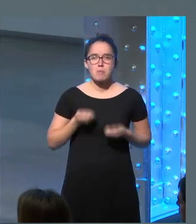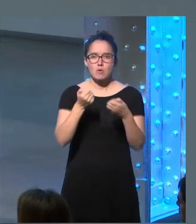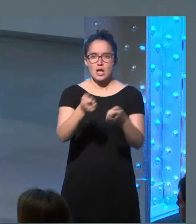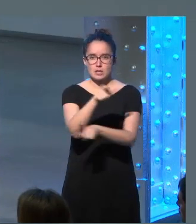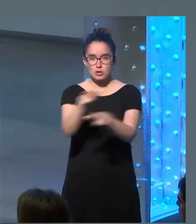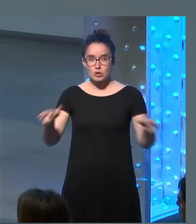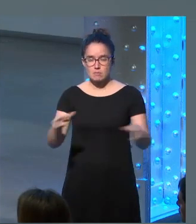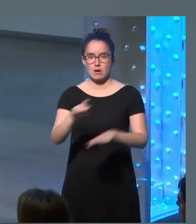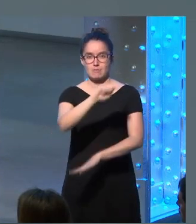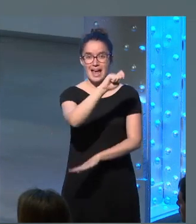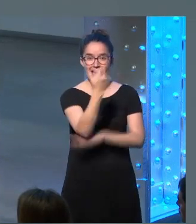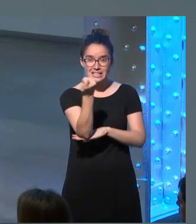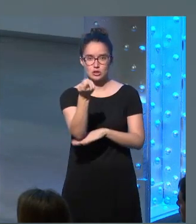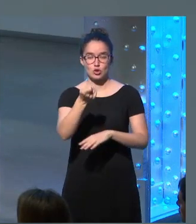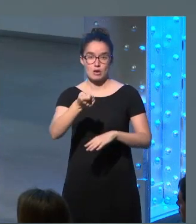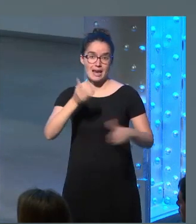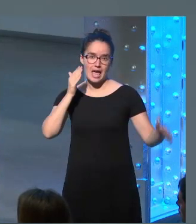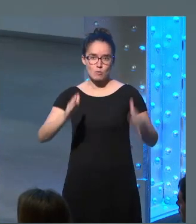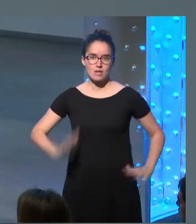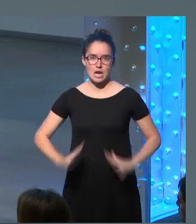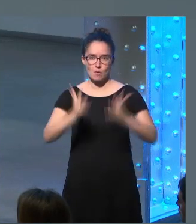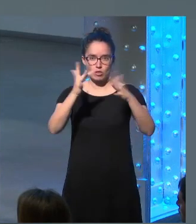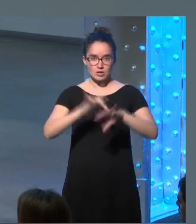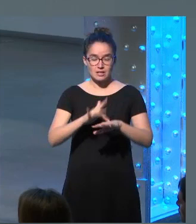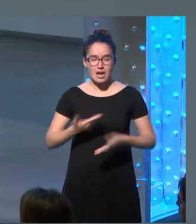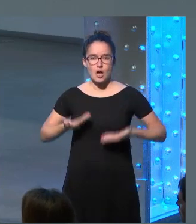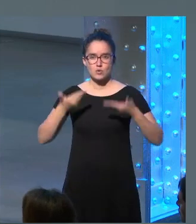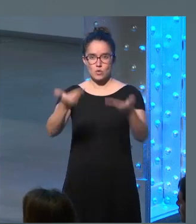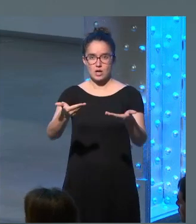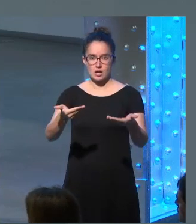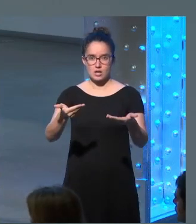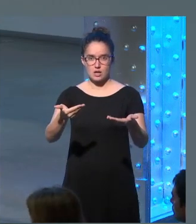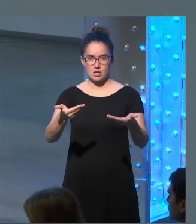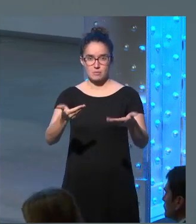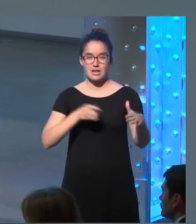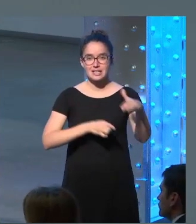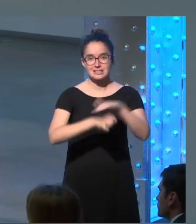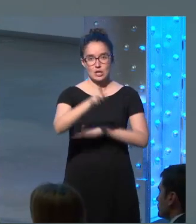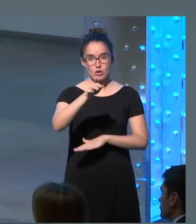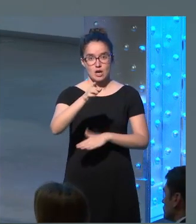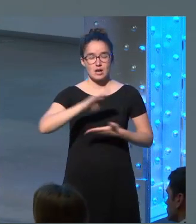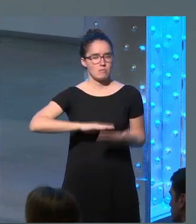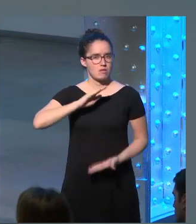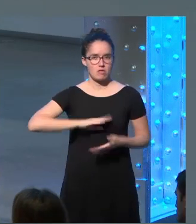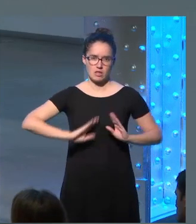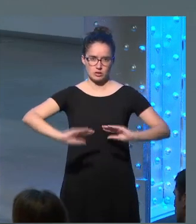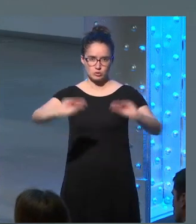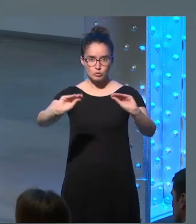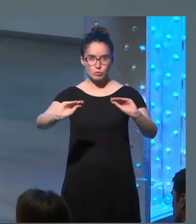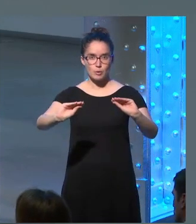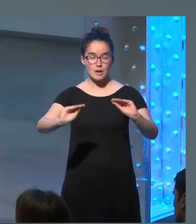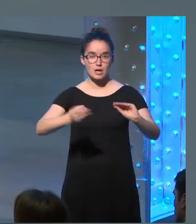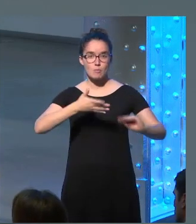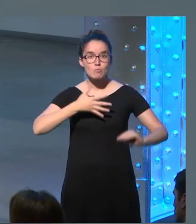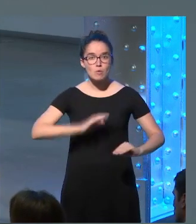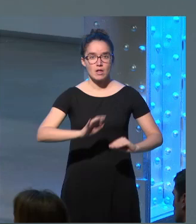reinforcing people so that they can develop properly in the times of digital revolution. Help them to develop